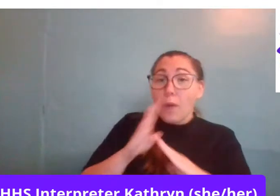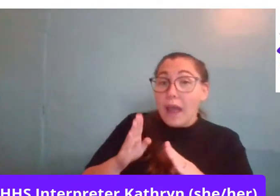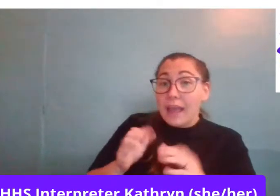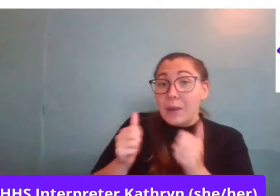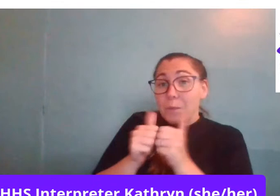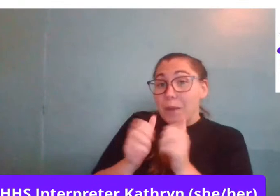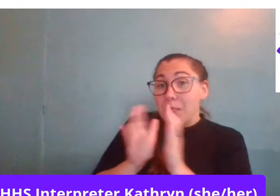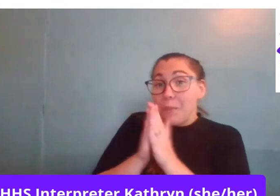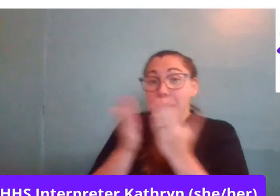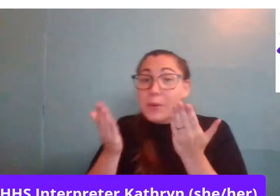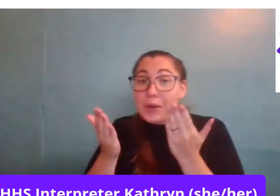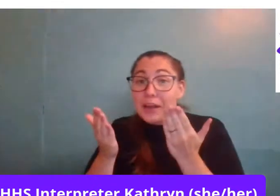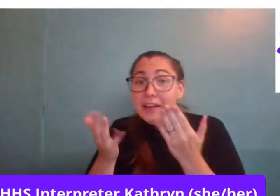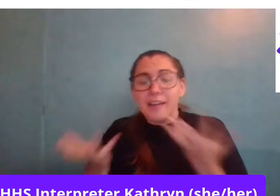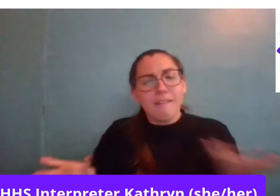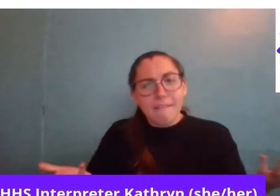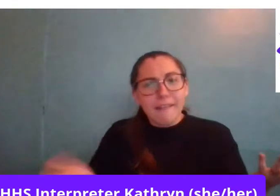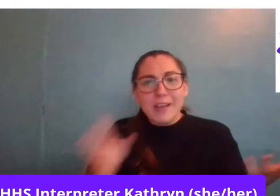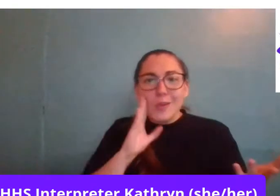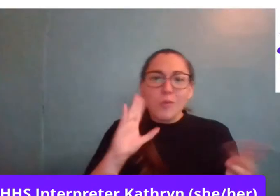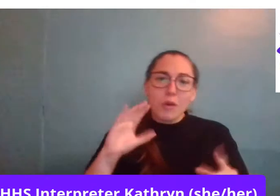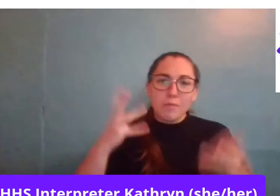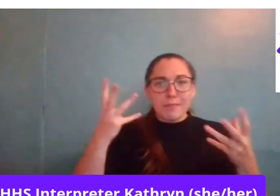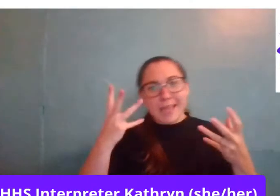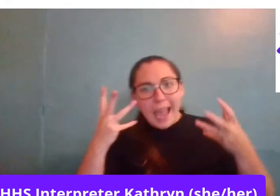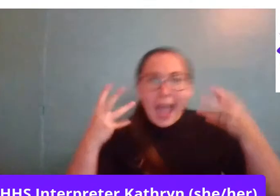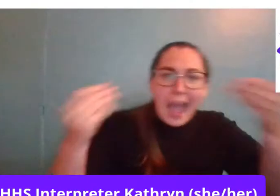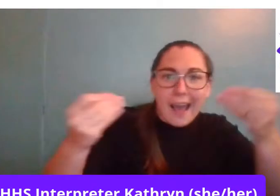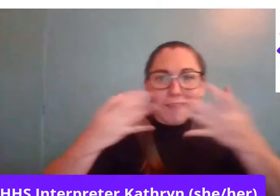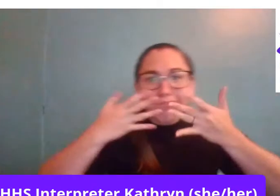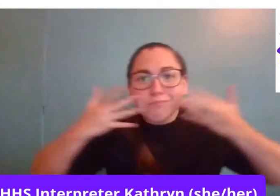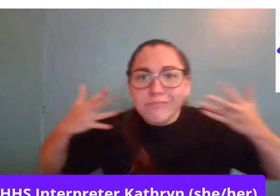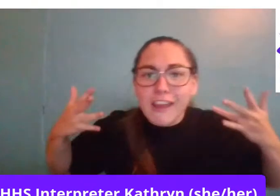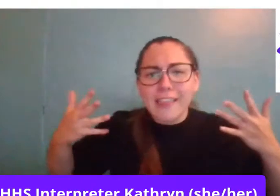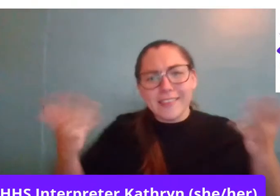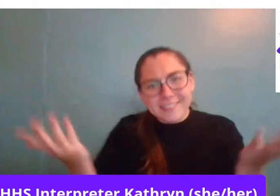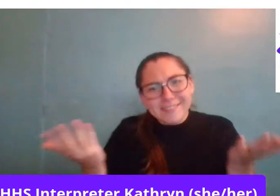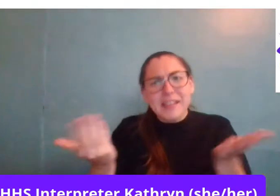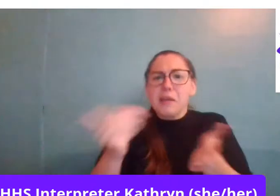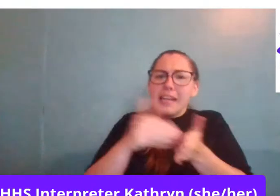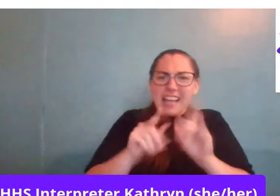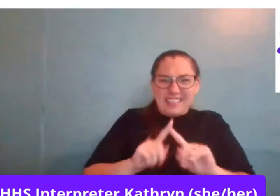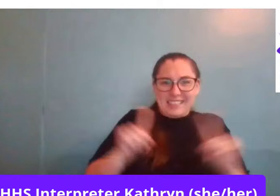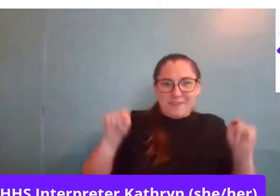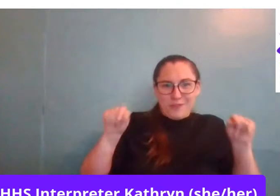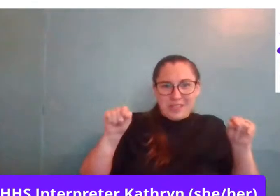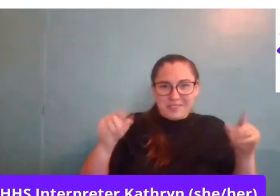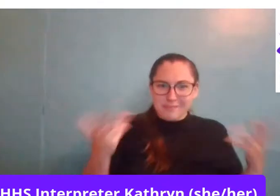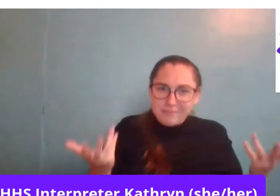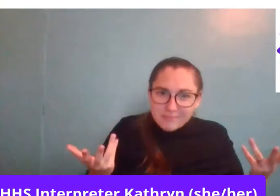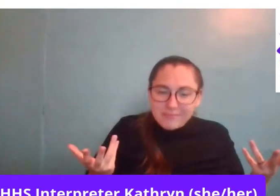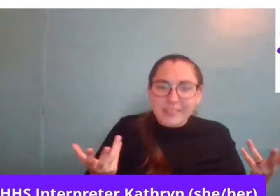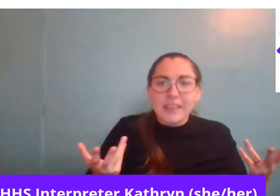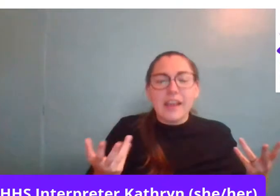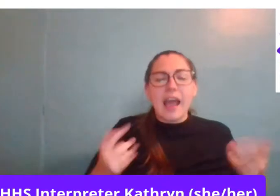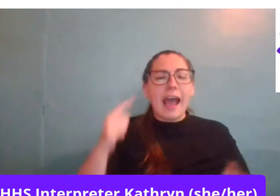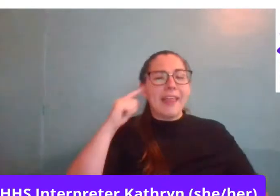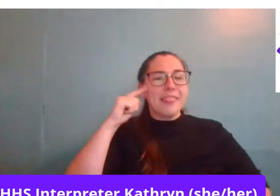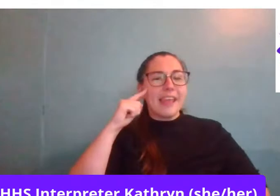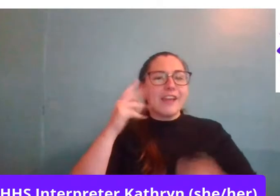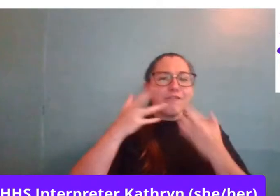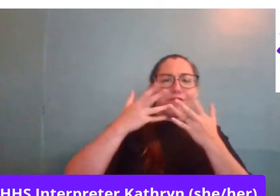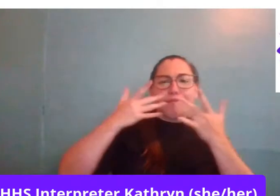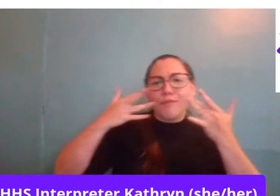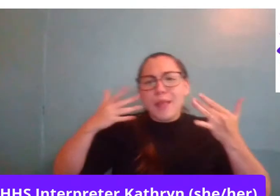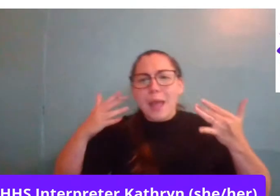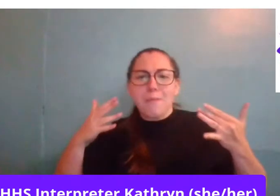are going to be out there. And again, the word that comes to mind is flamboyant in an